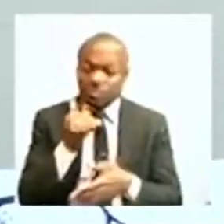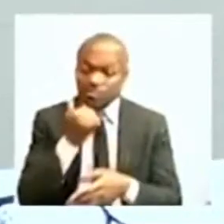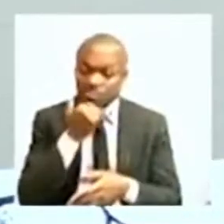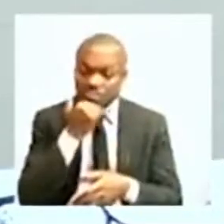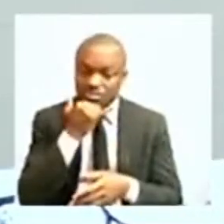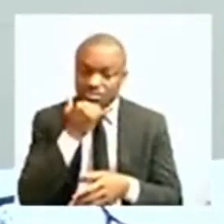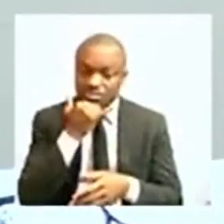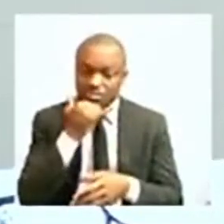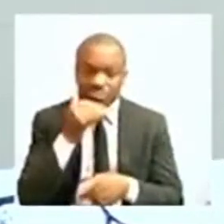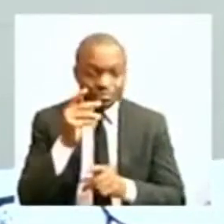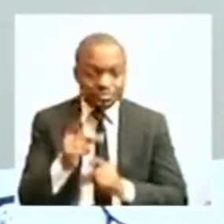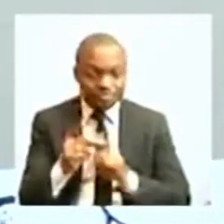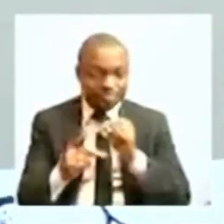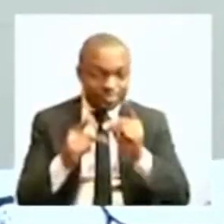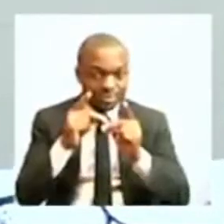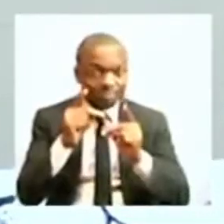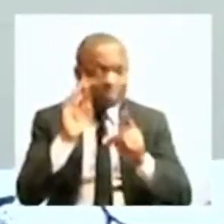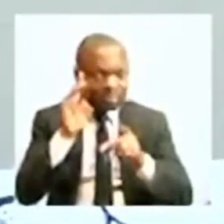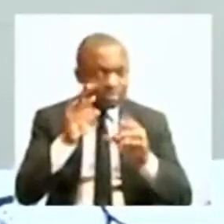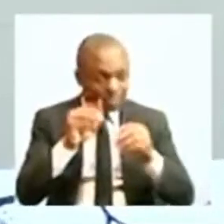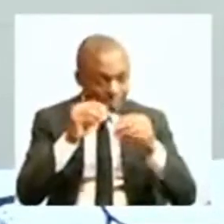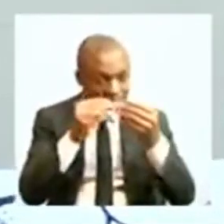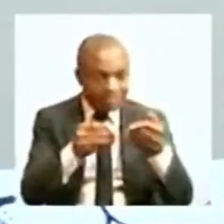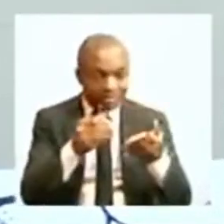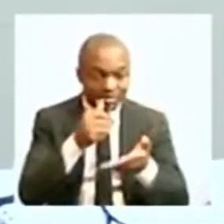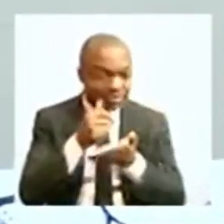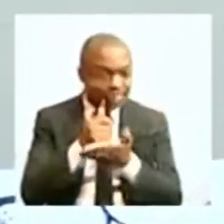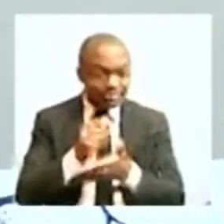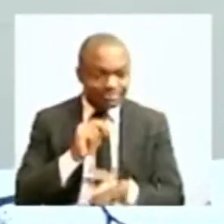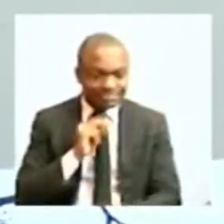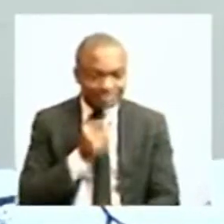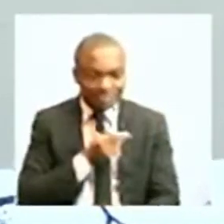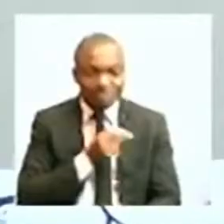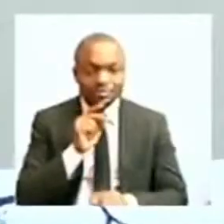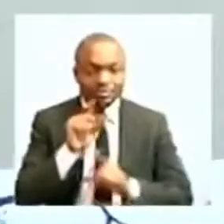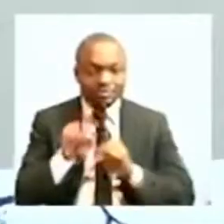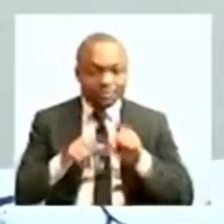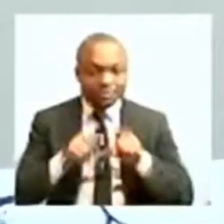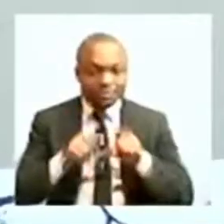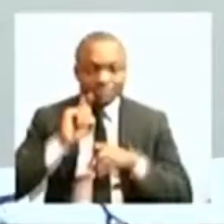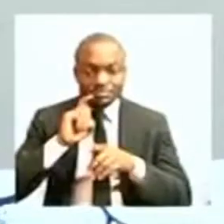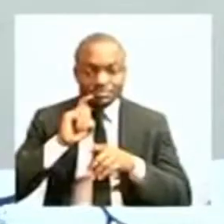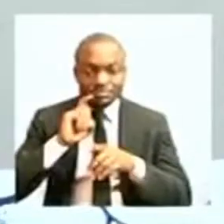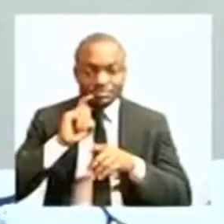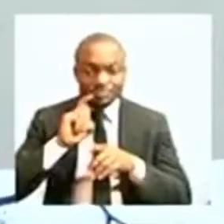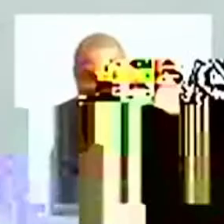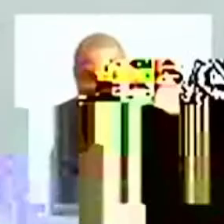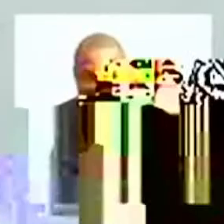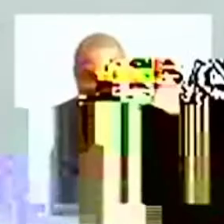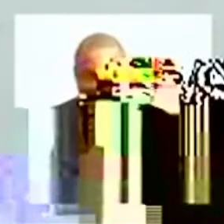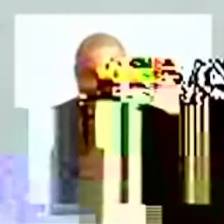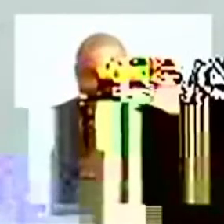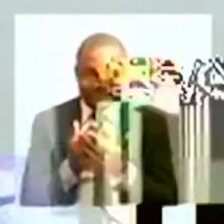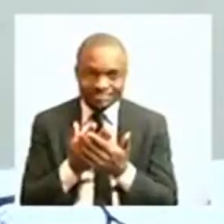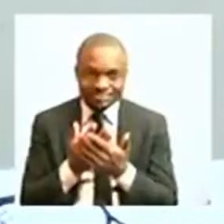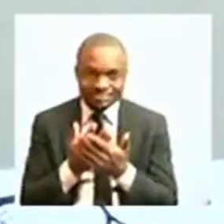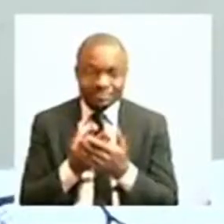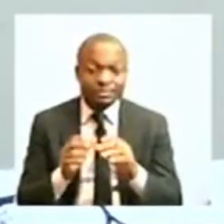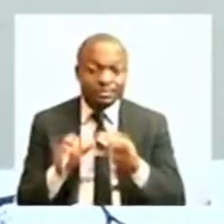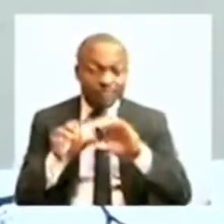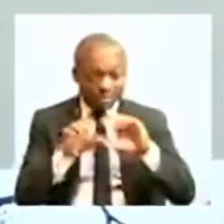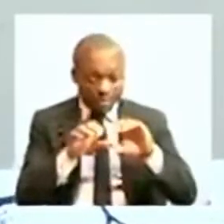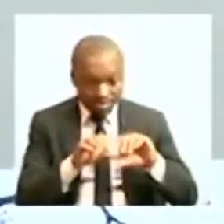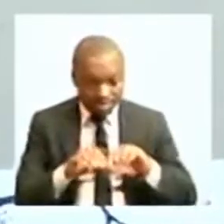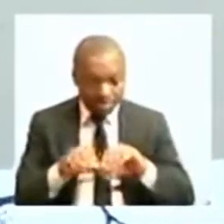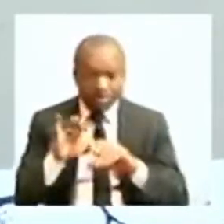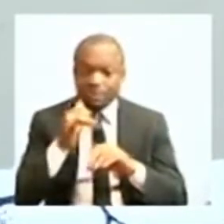proceedings. We shall give you, please help us. People should be arrested. They are doing wrong things